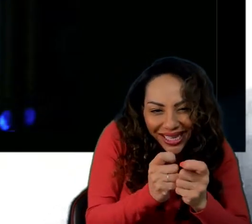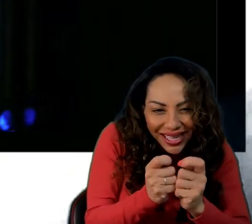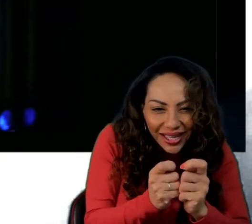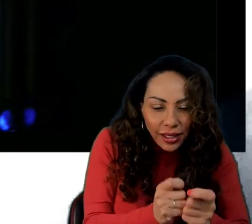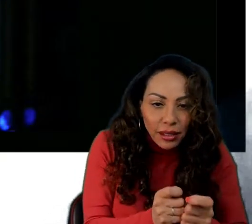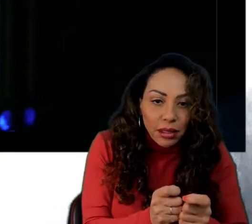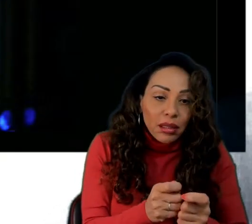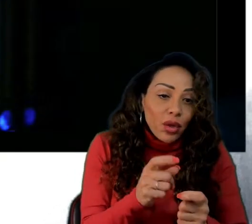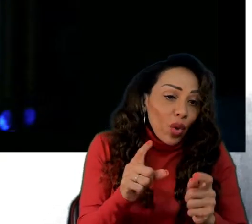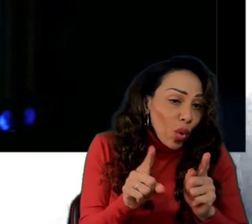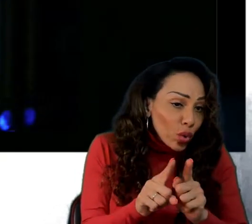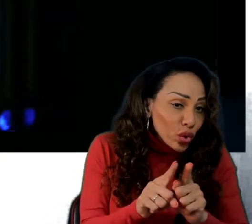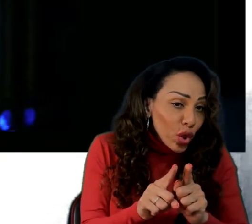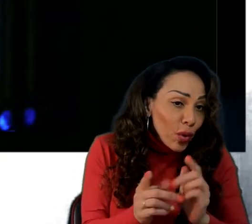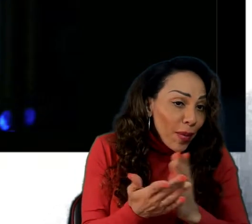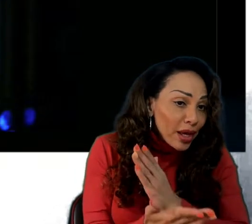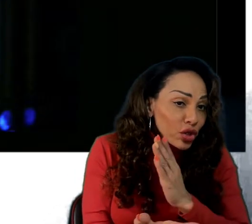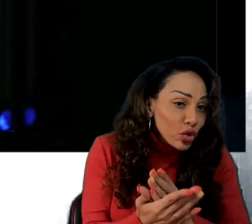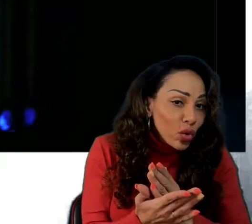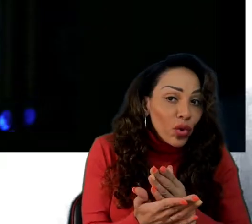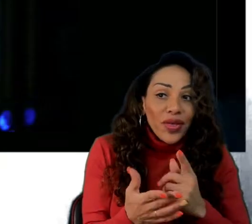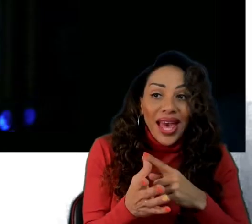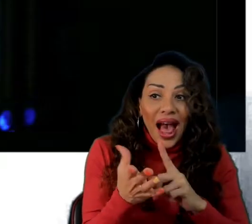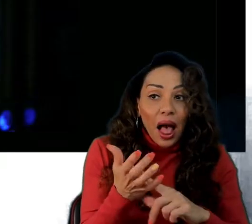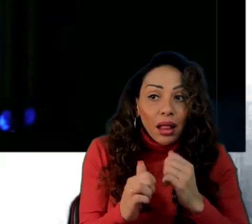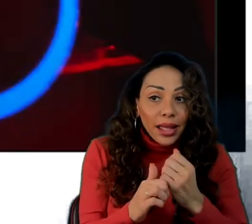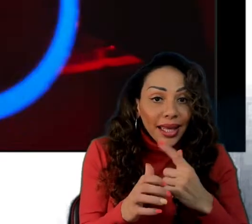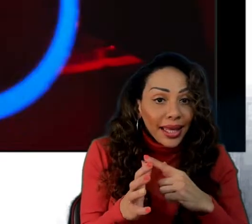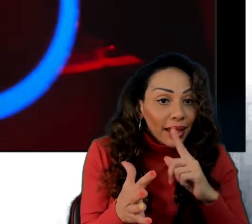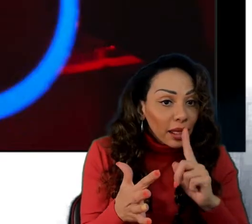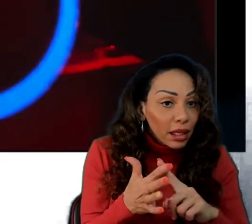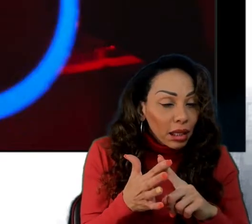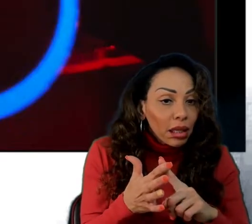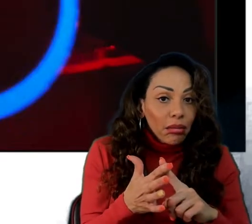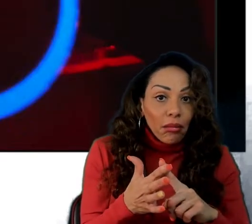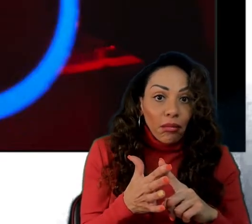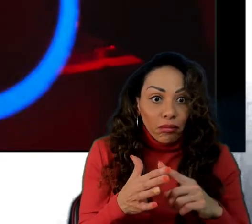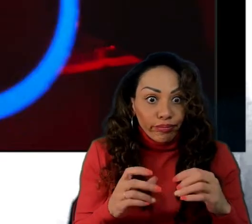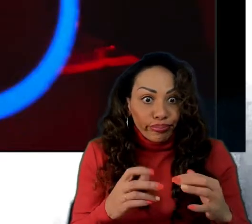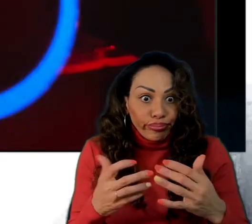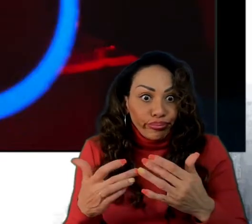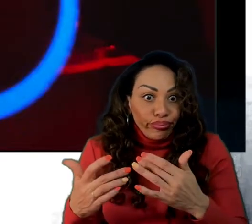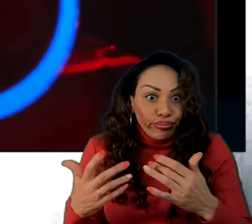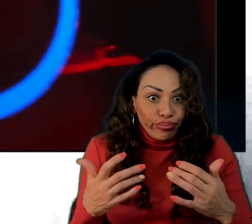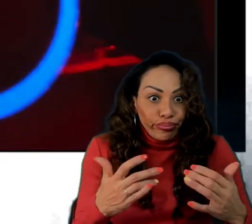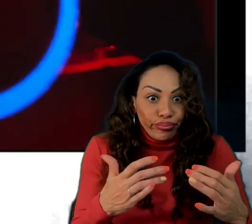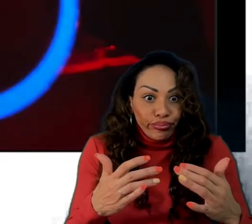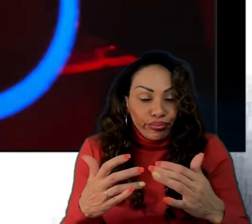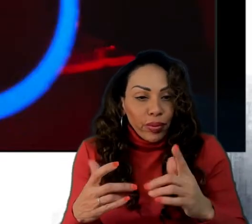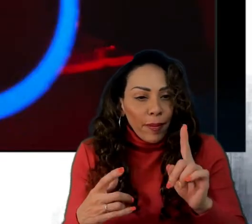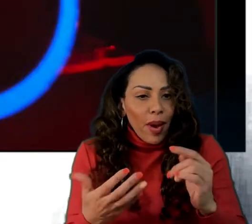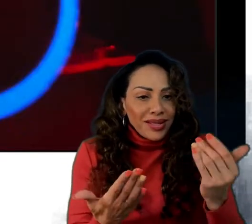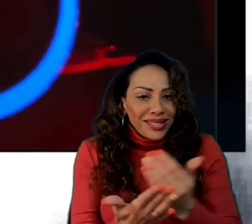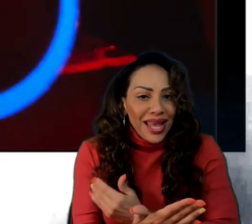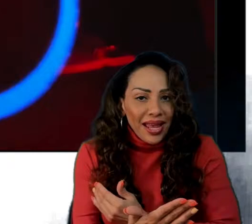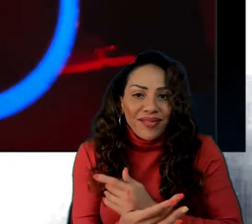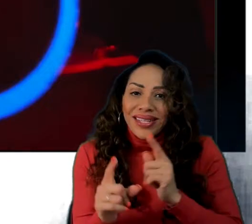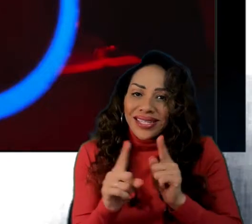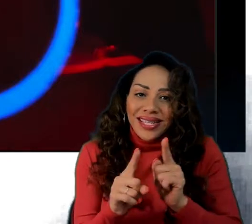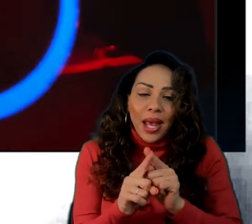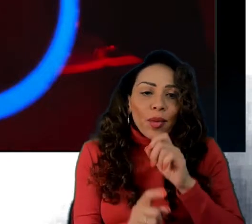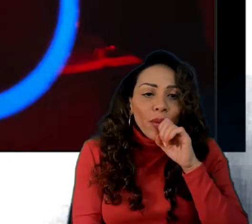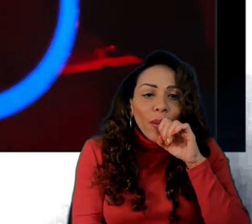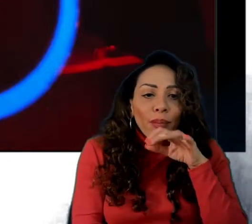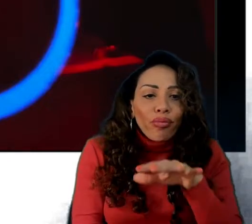within safe limits took a lot of calibration. Same with the breath sensor. We didn't want it to be